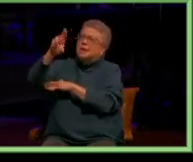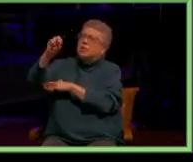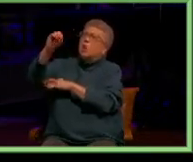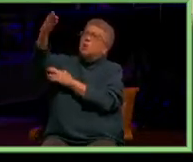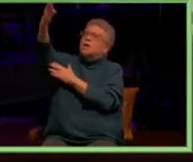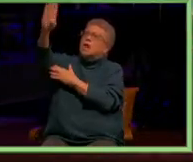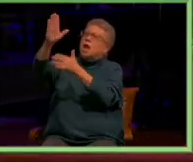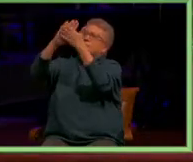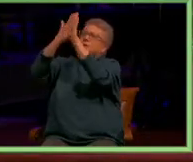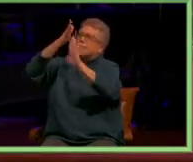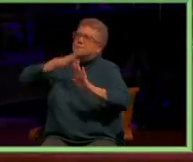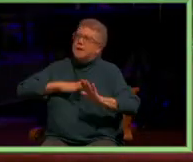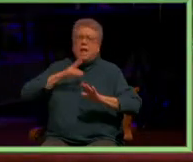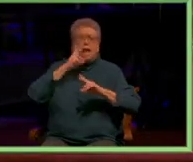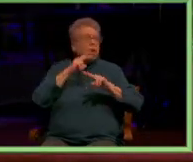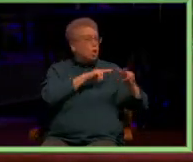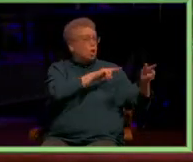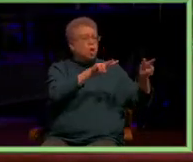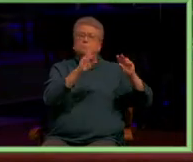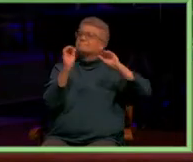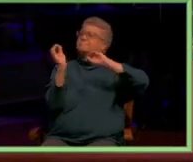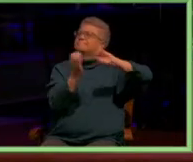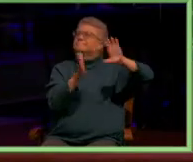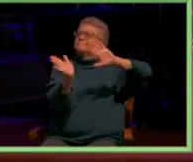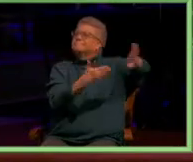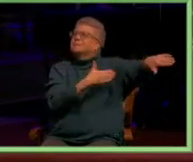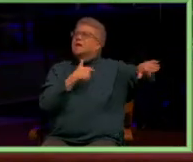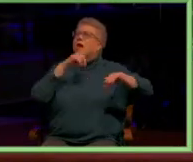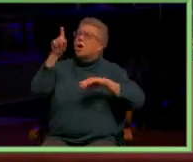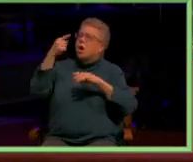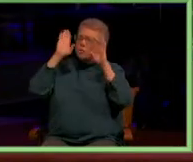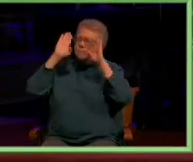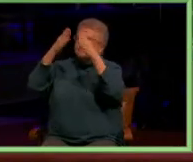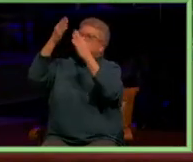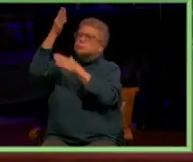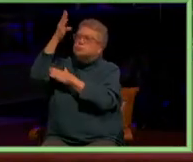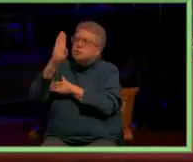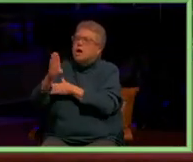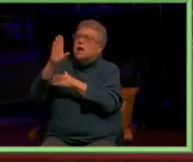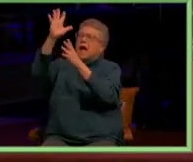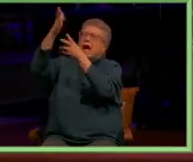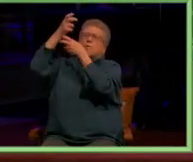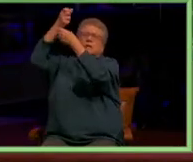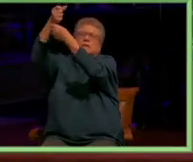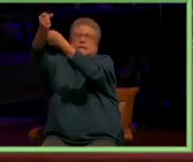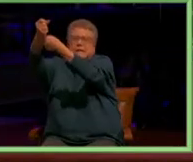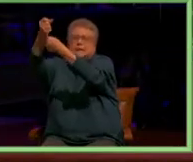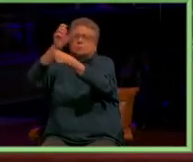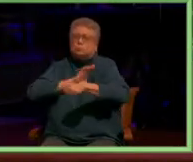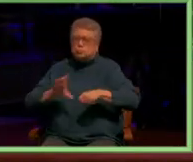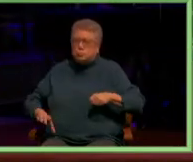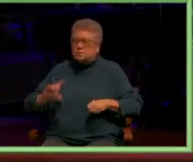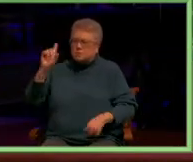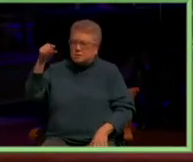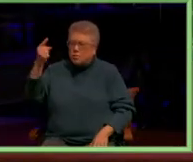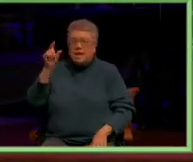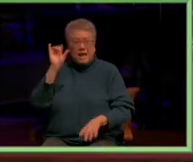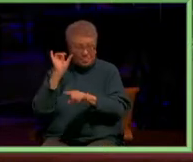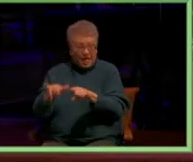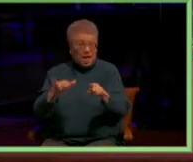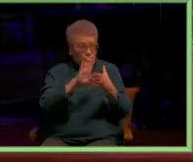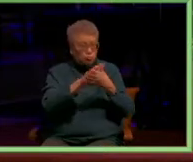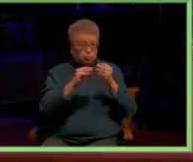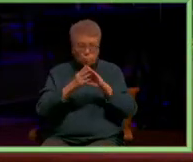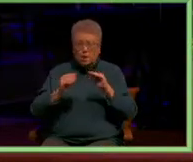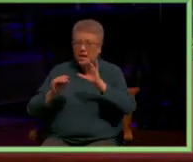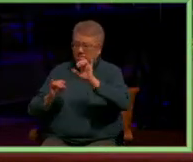will look nowhere else. I will claim nothing else. I have nothing to offer. I will cling to Christ alone. If that is your story,